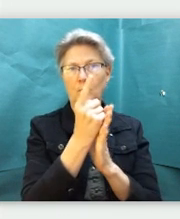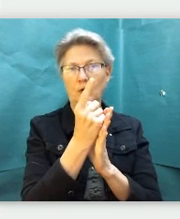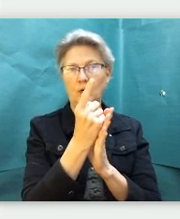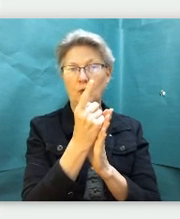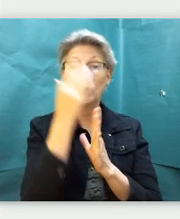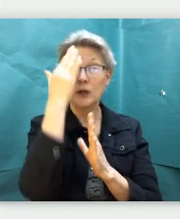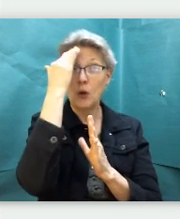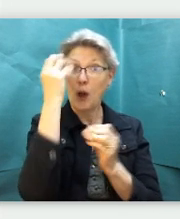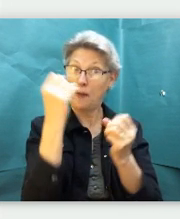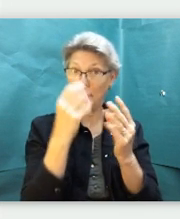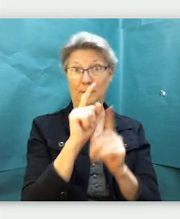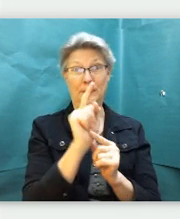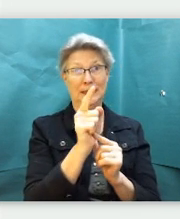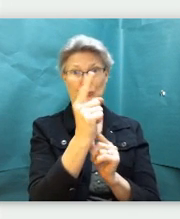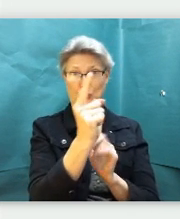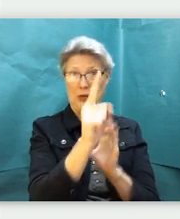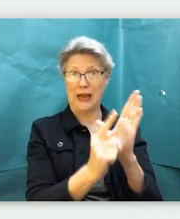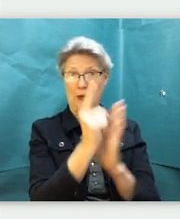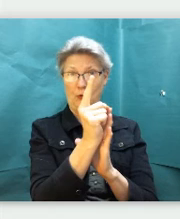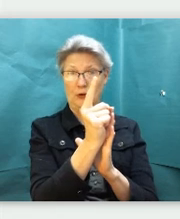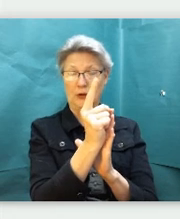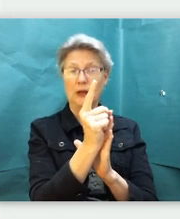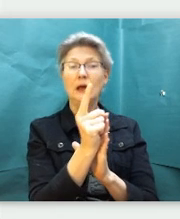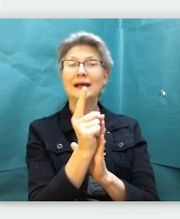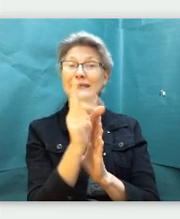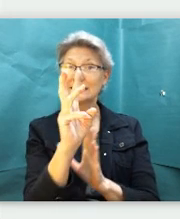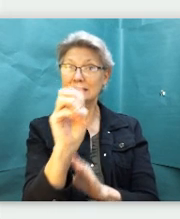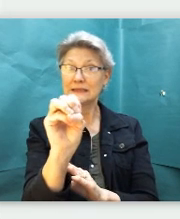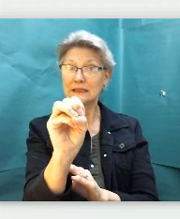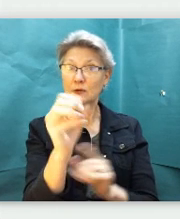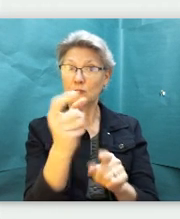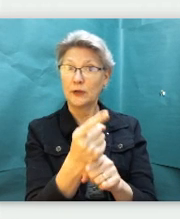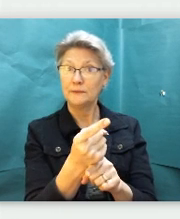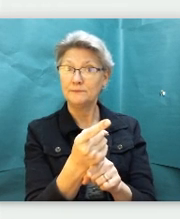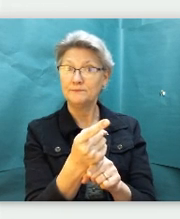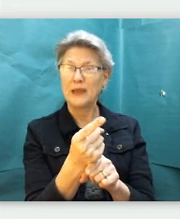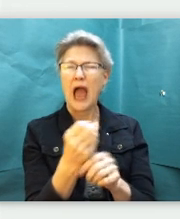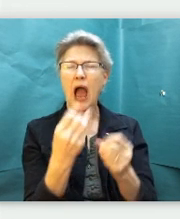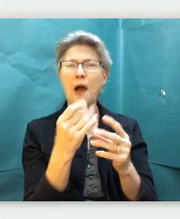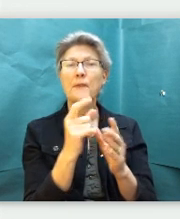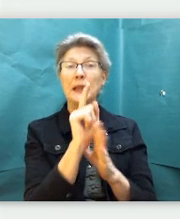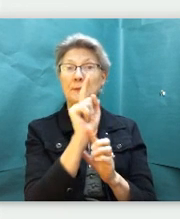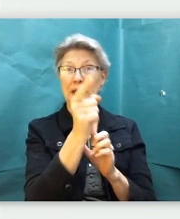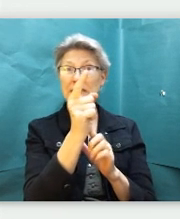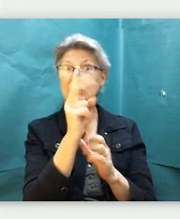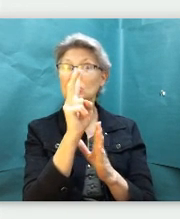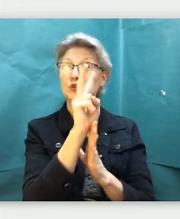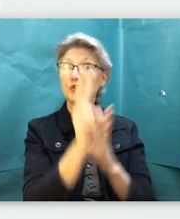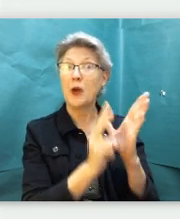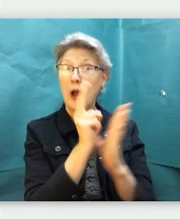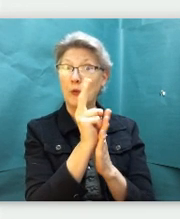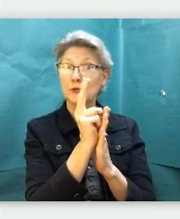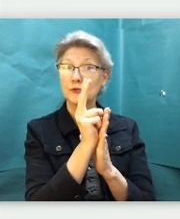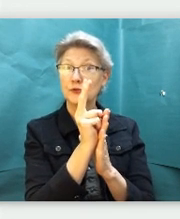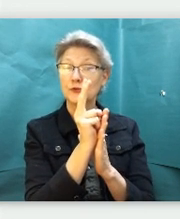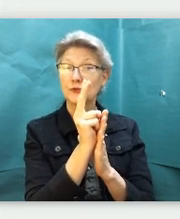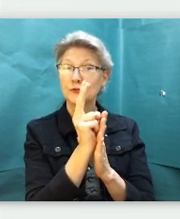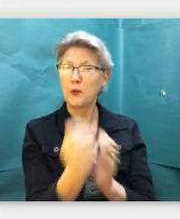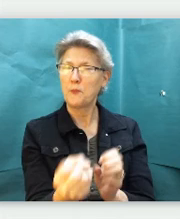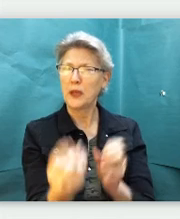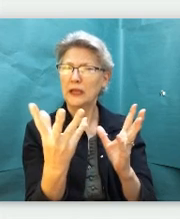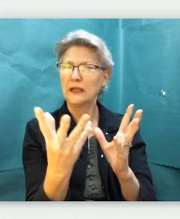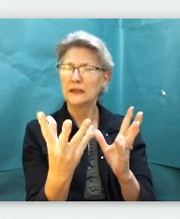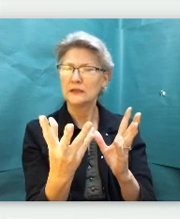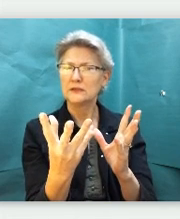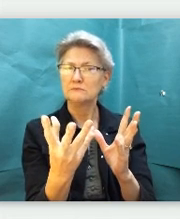Well, we know how many minutes are in 1 hour, 60. Well, how many minutes are in 2 hours?